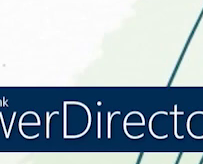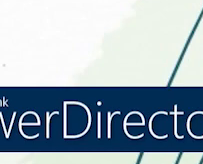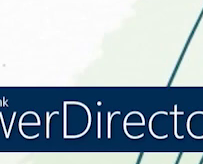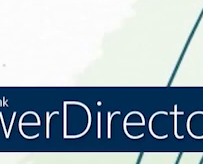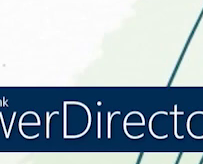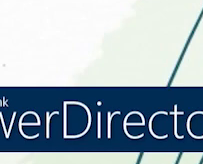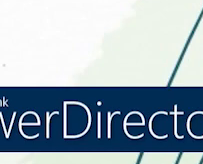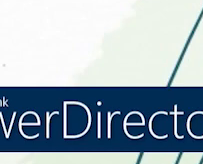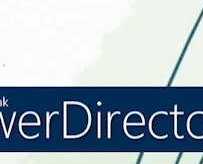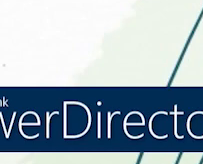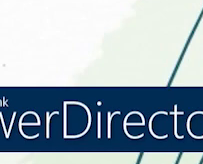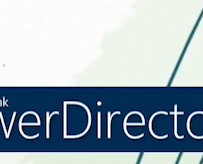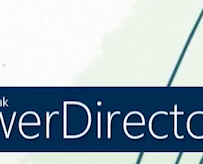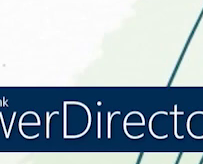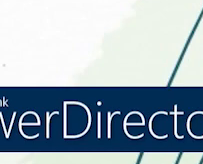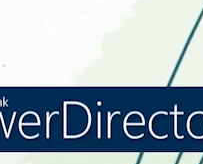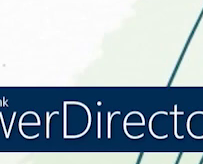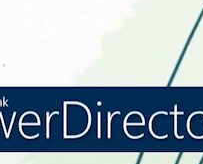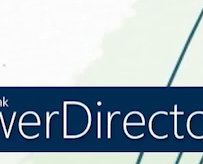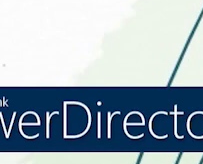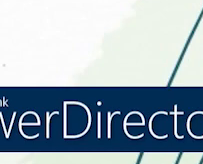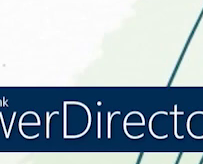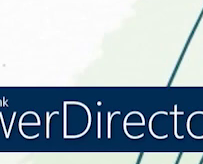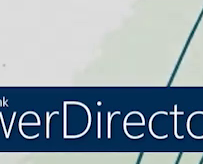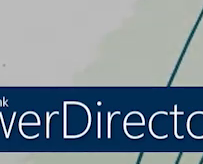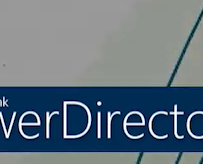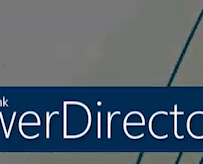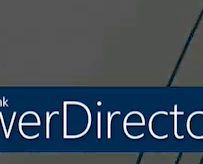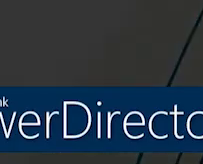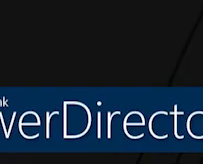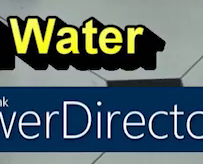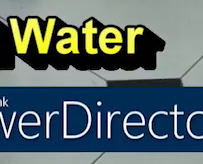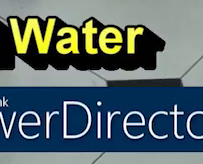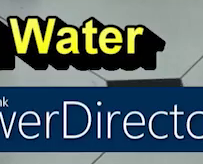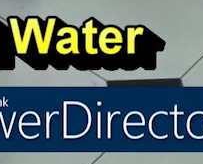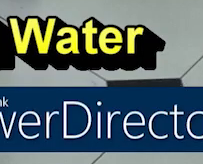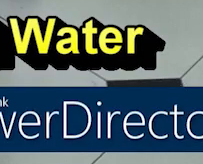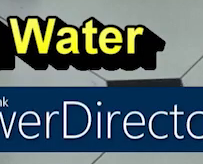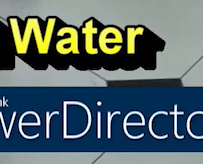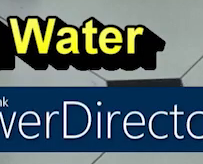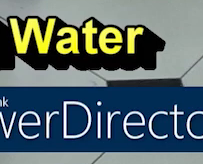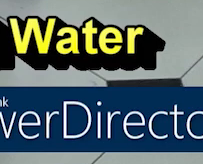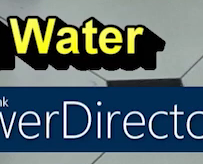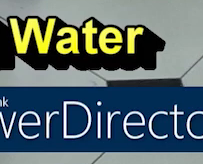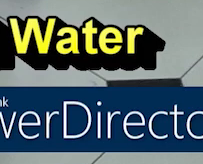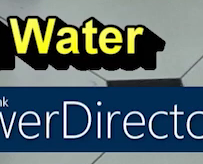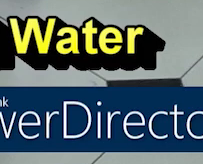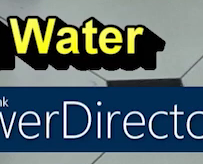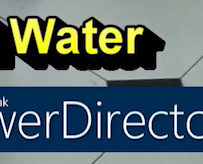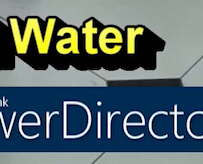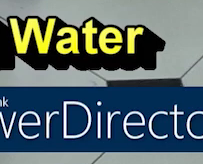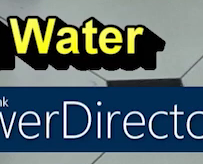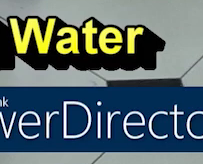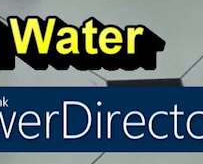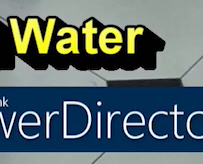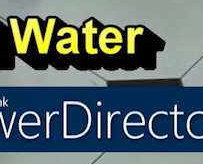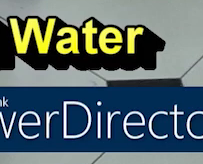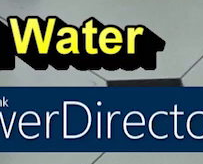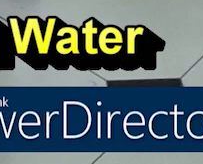Here are the tools and materials needed. Hand trowel, seed